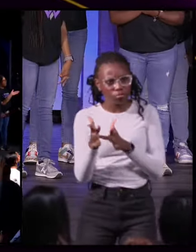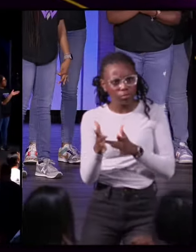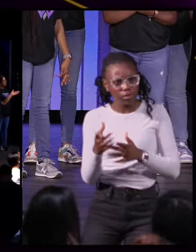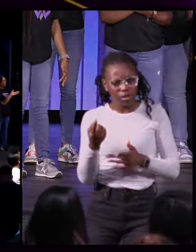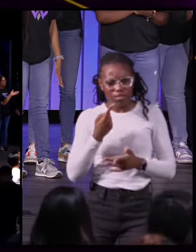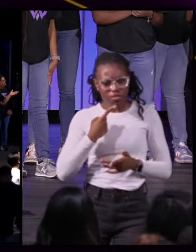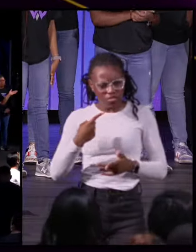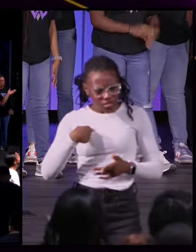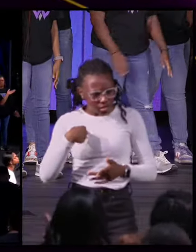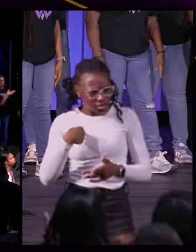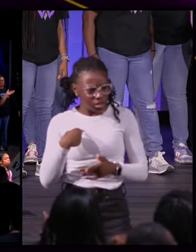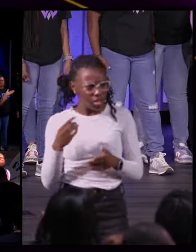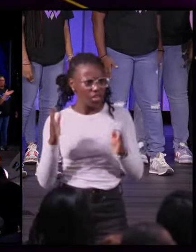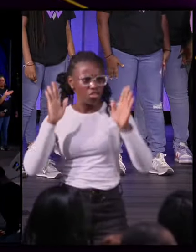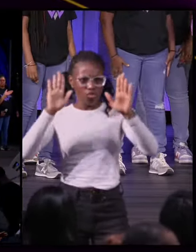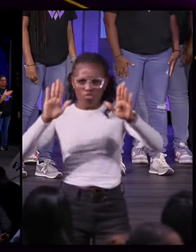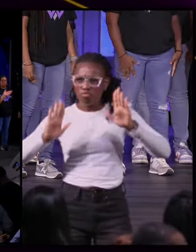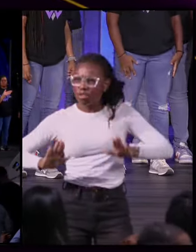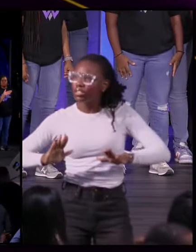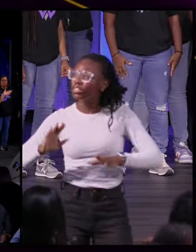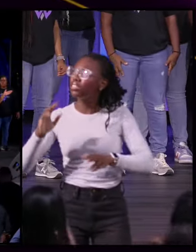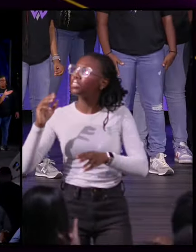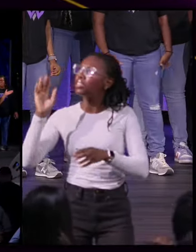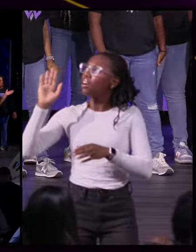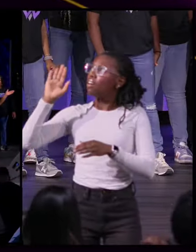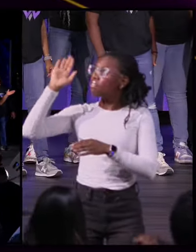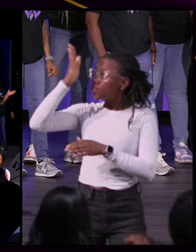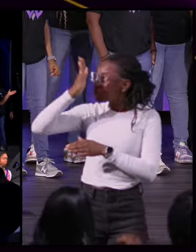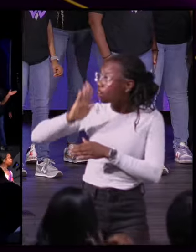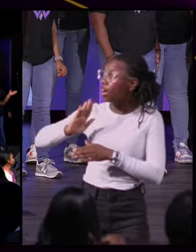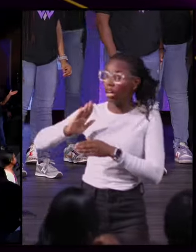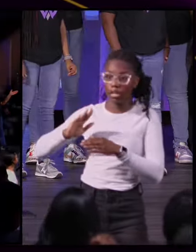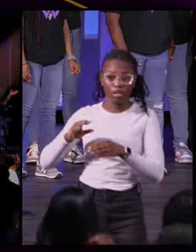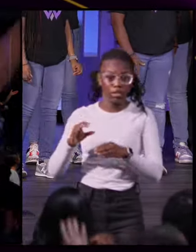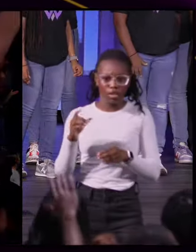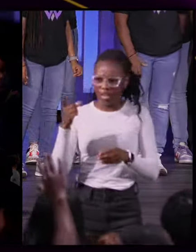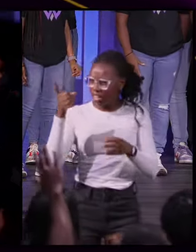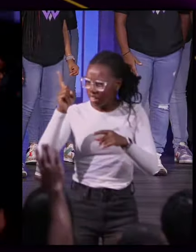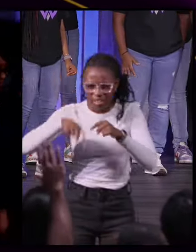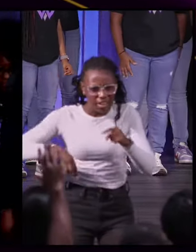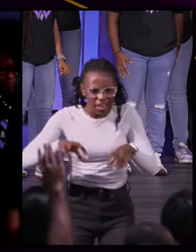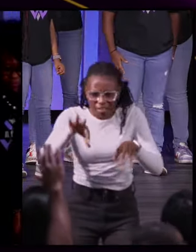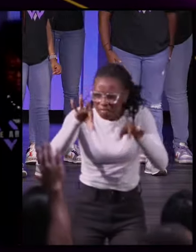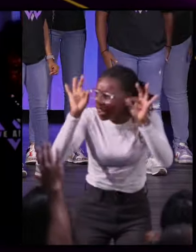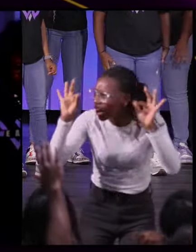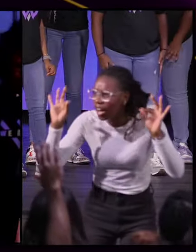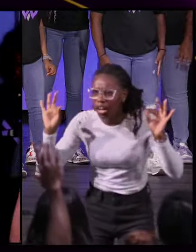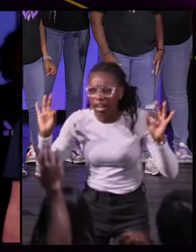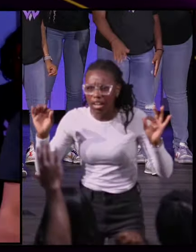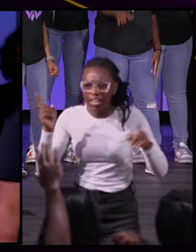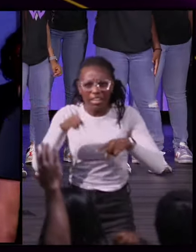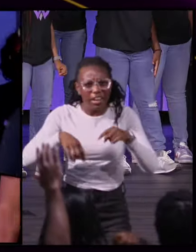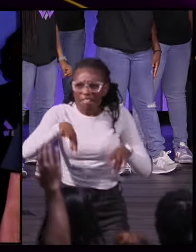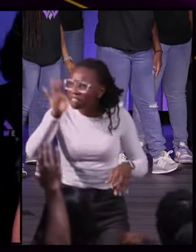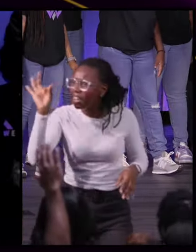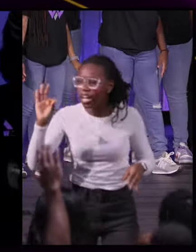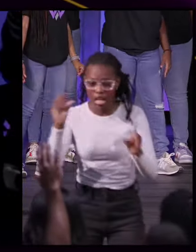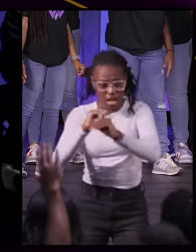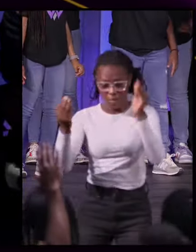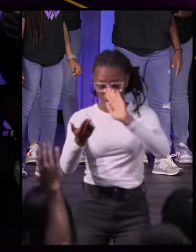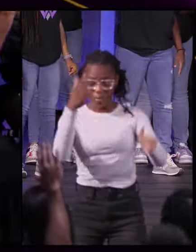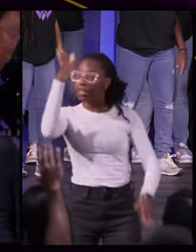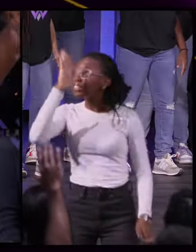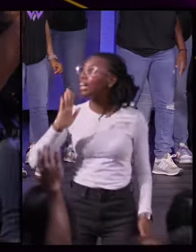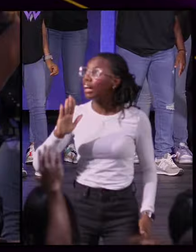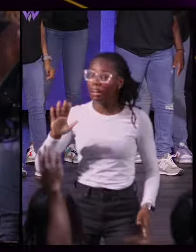Of the Lord is unsearchable. You can't find anybody like him. Do I have anybody that's a witness that I can't find nobody